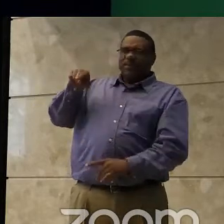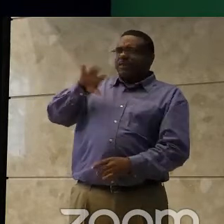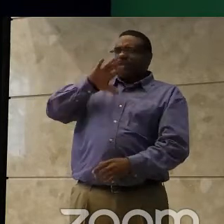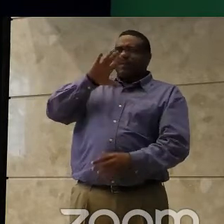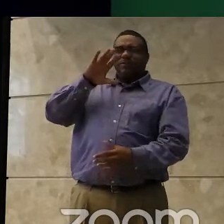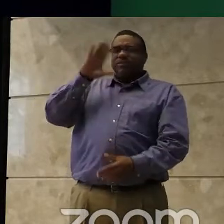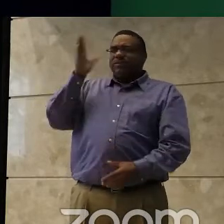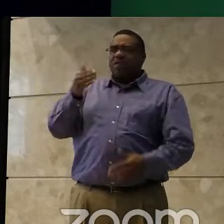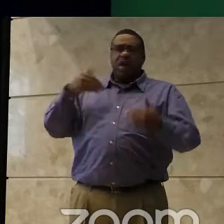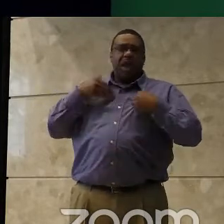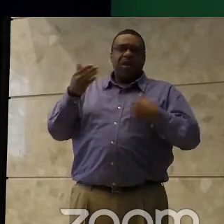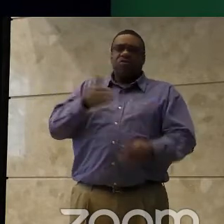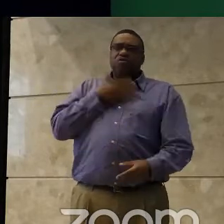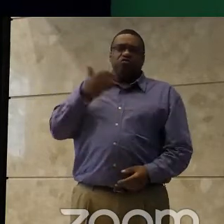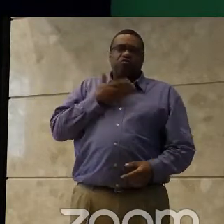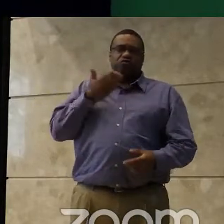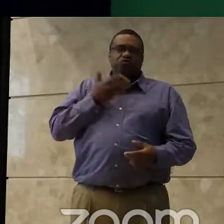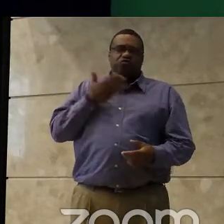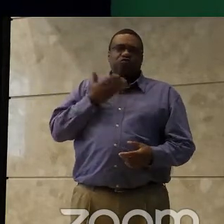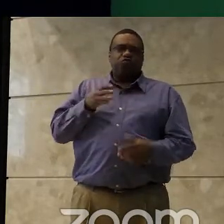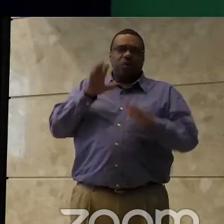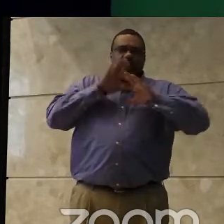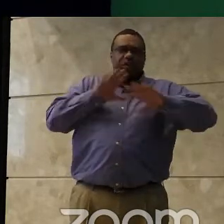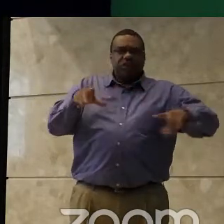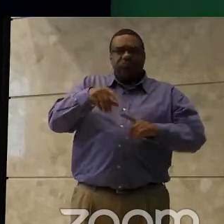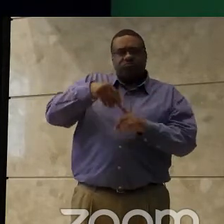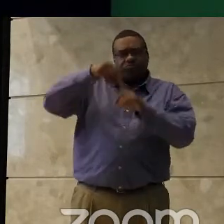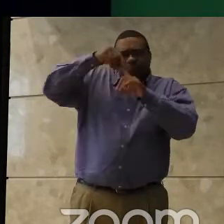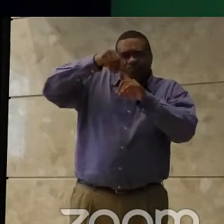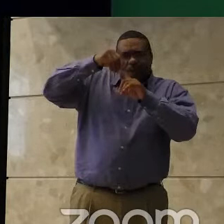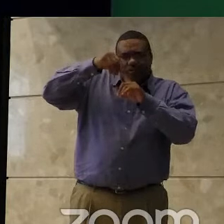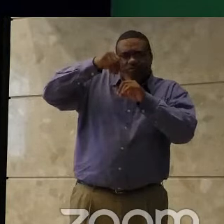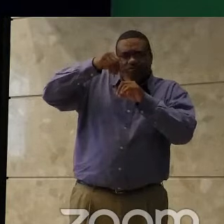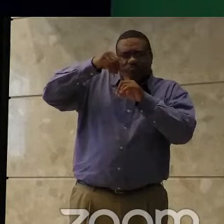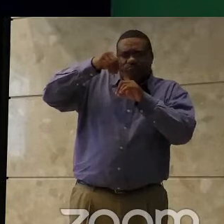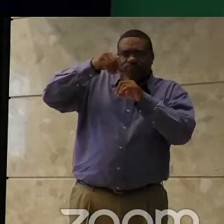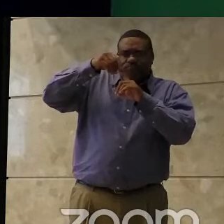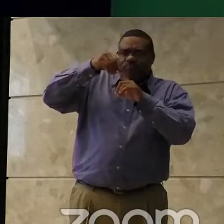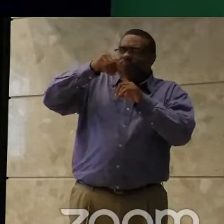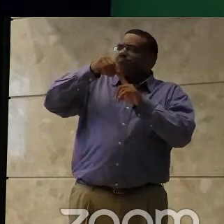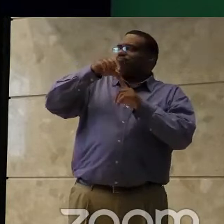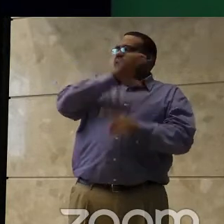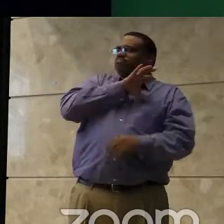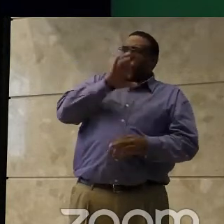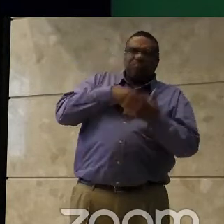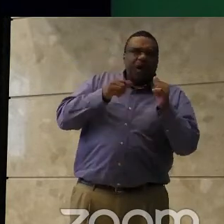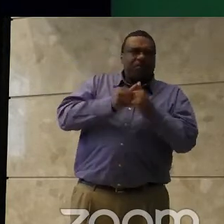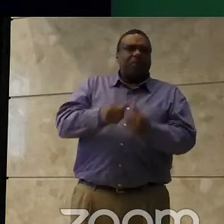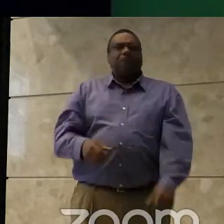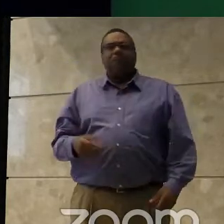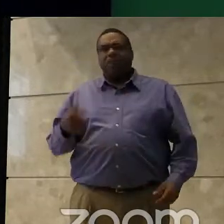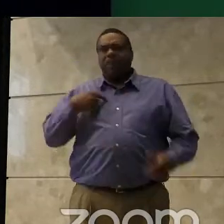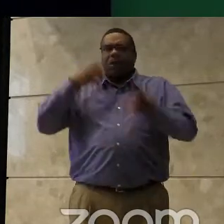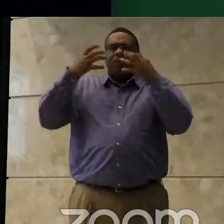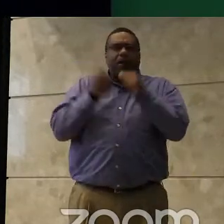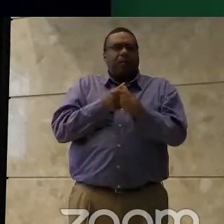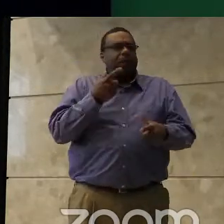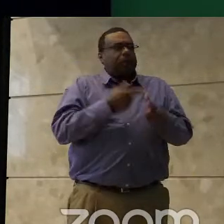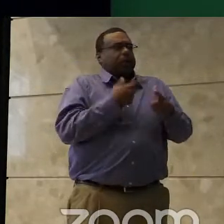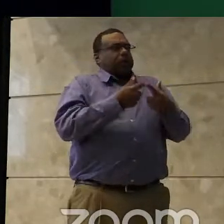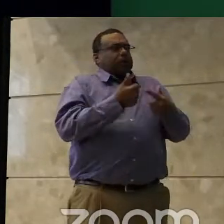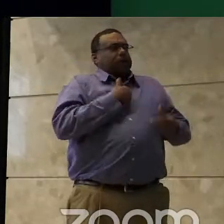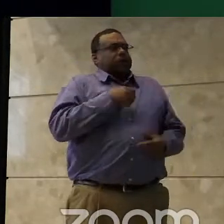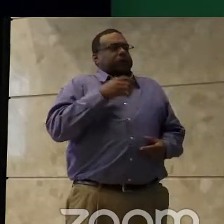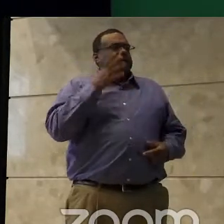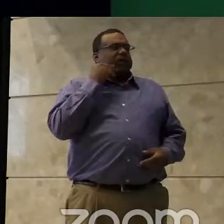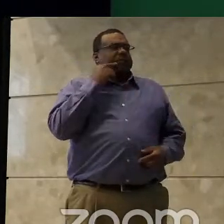knowing how special children can be. I grieve for him." And all of a sudden, my mama had me crying. I